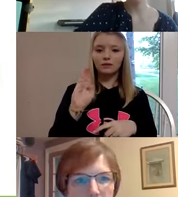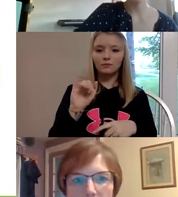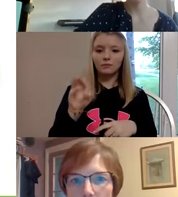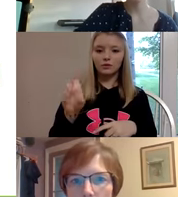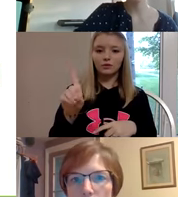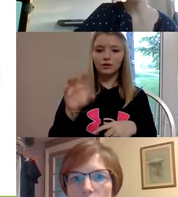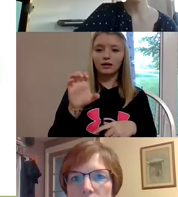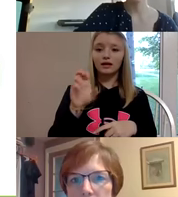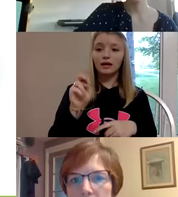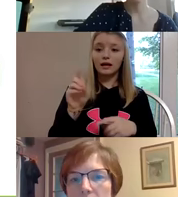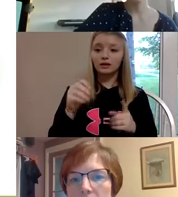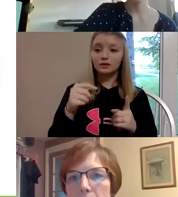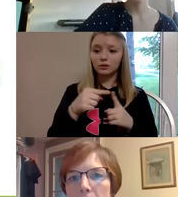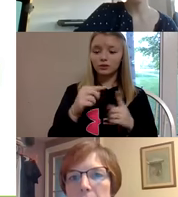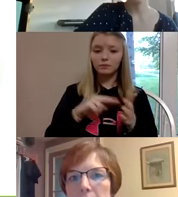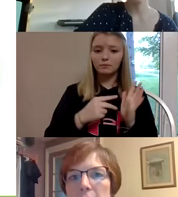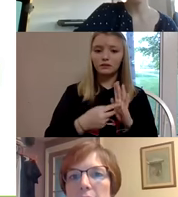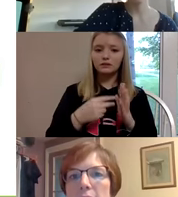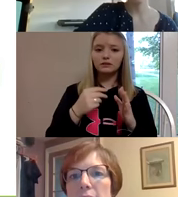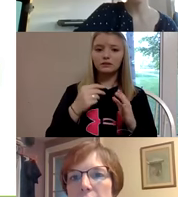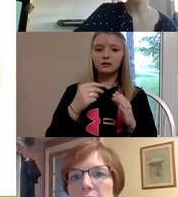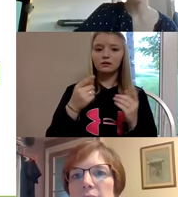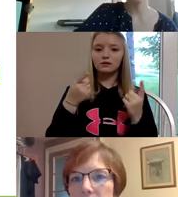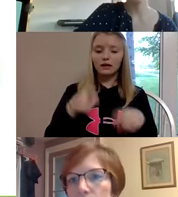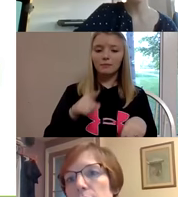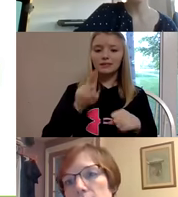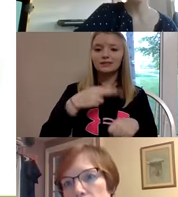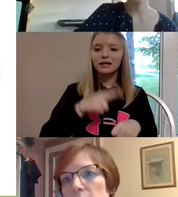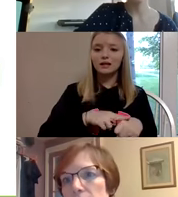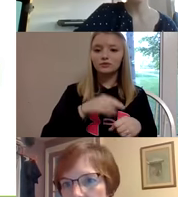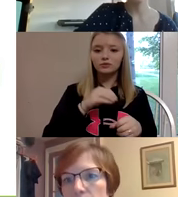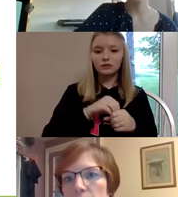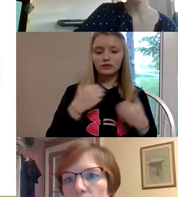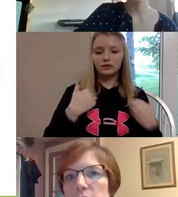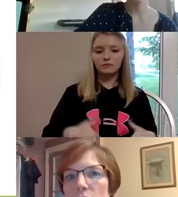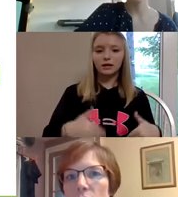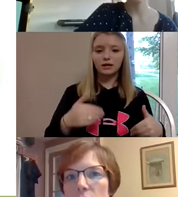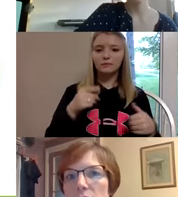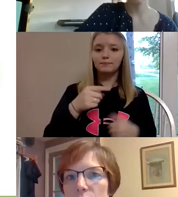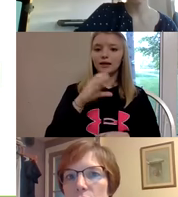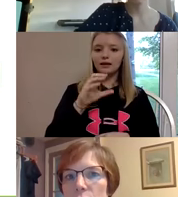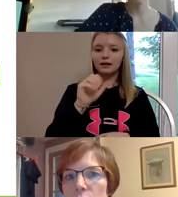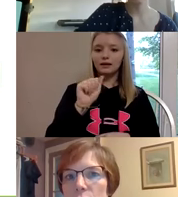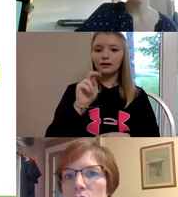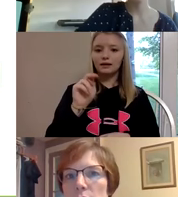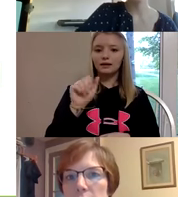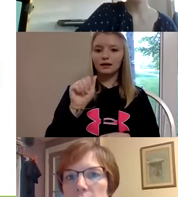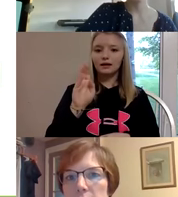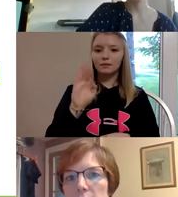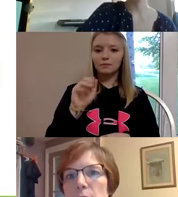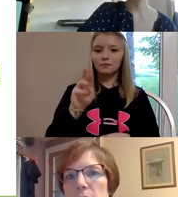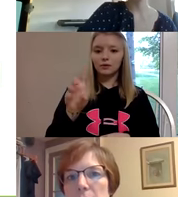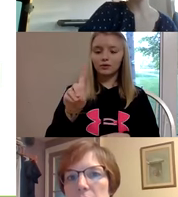naturally occurs inside of our body. And then we learned that the cannabinoids are the two natural